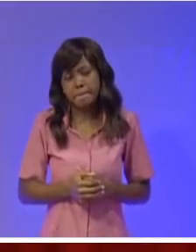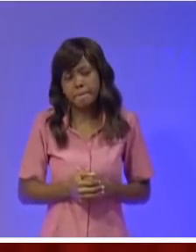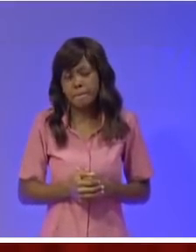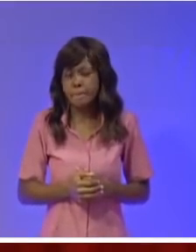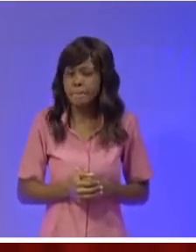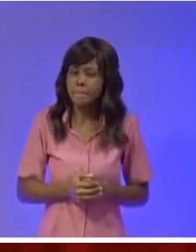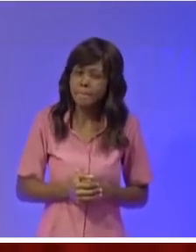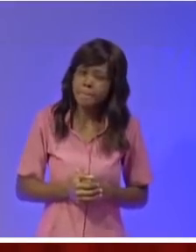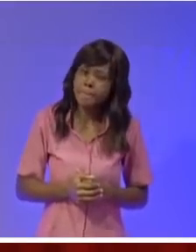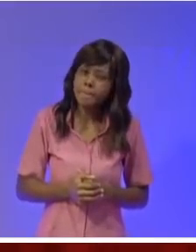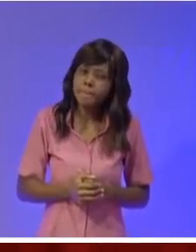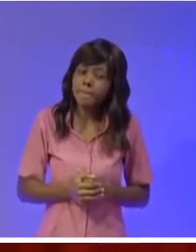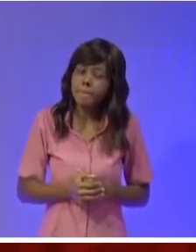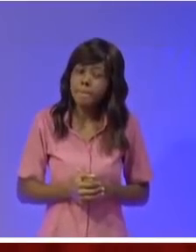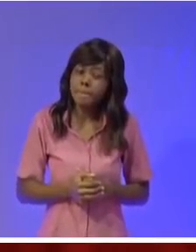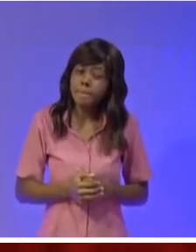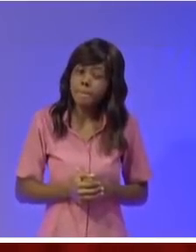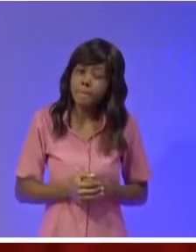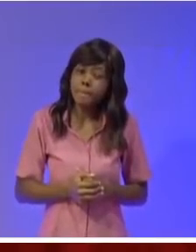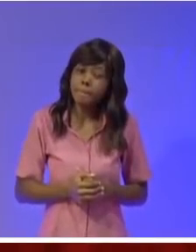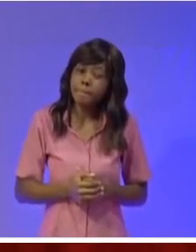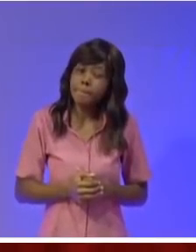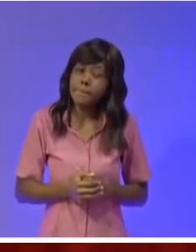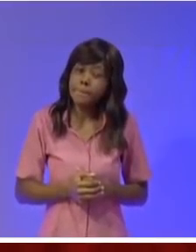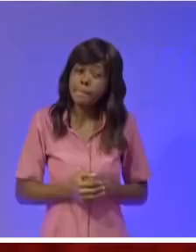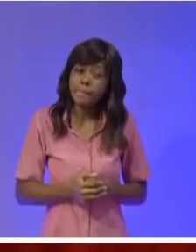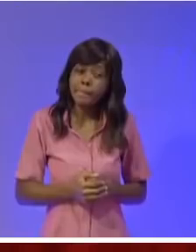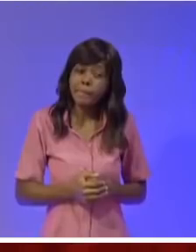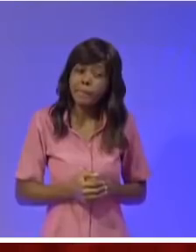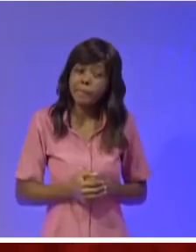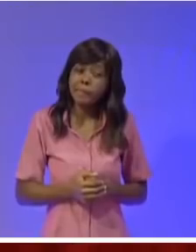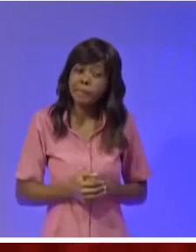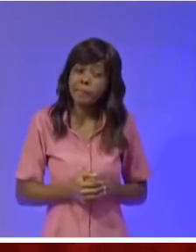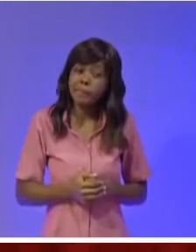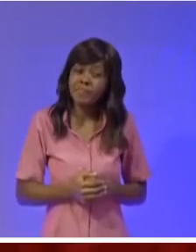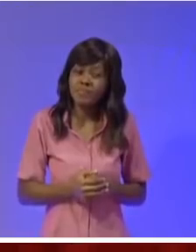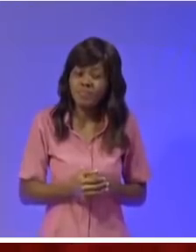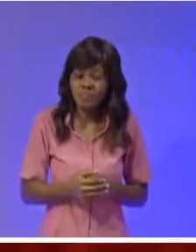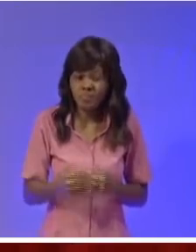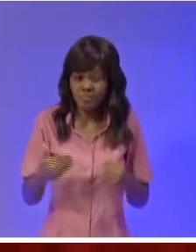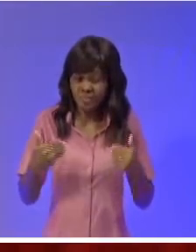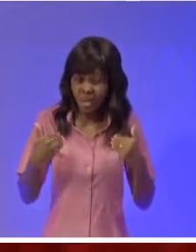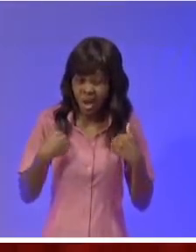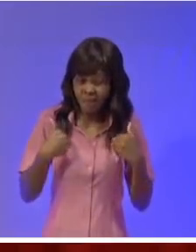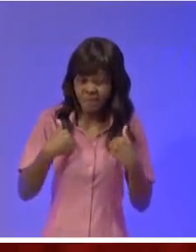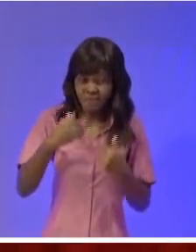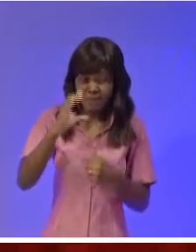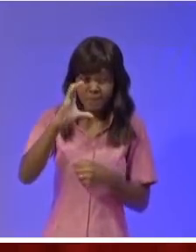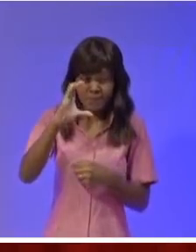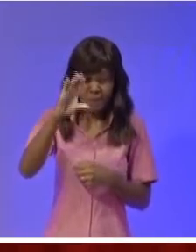protocol. What is Trinidad and Tobago's position on Cuban vaccines?